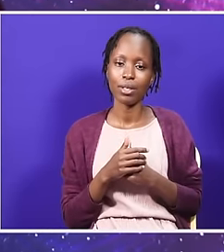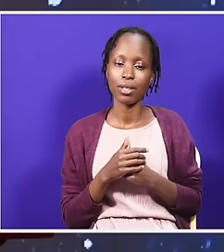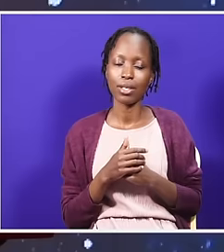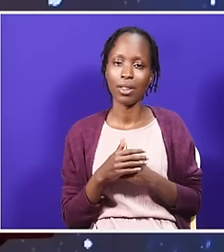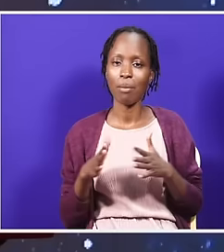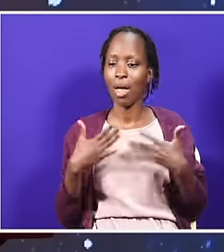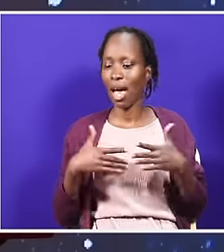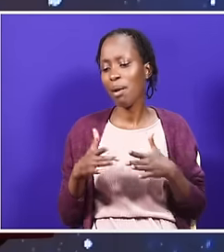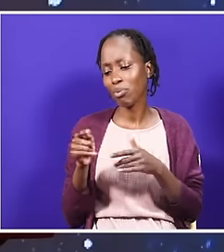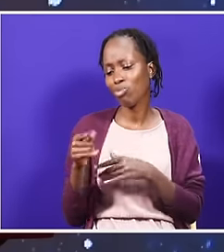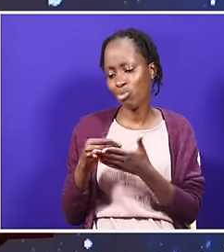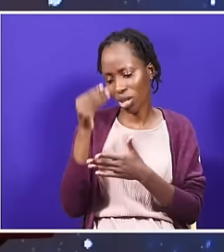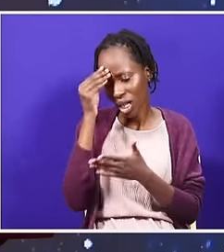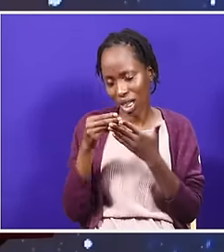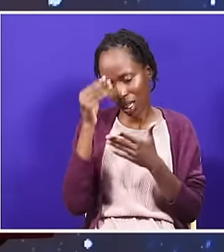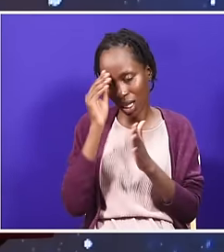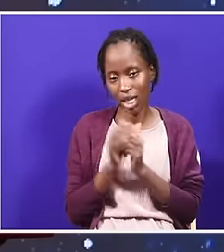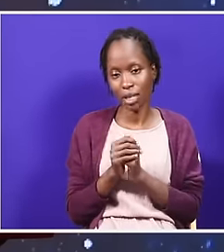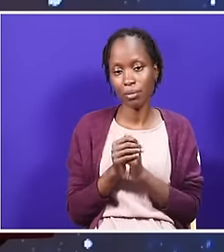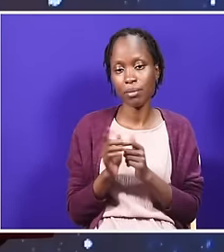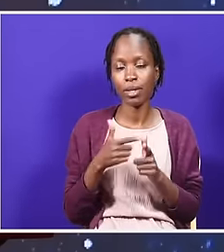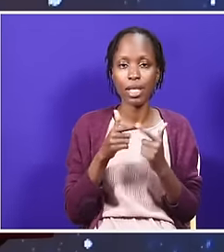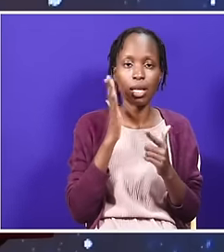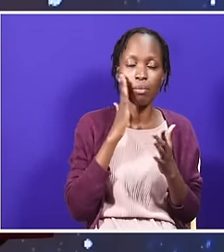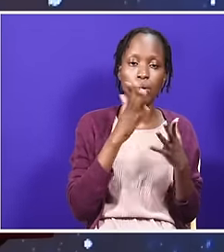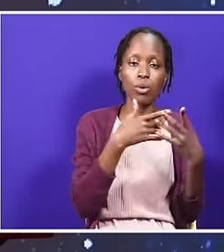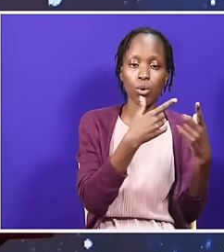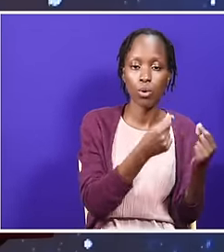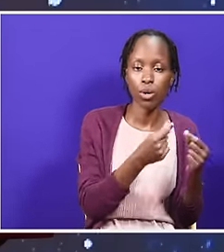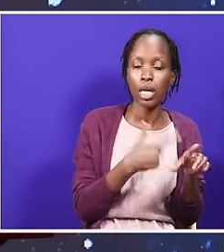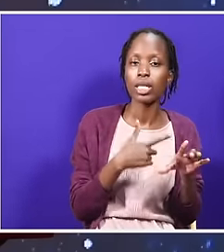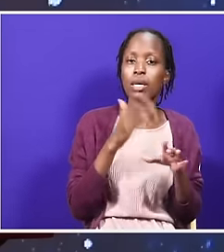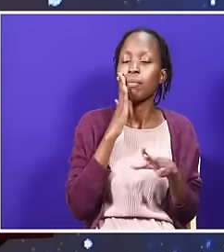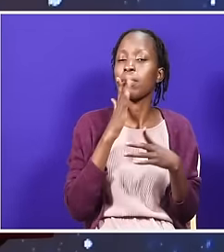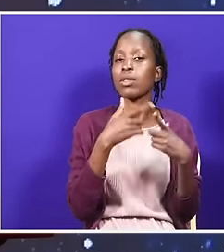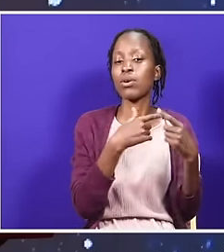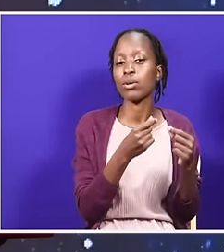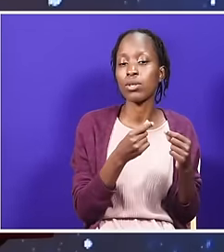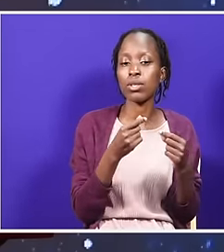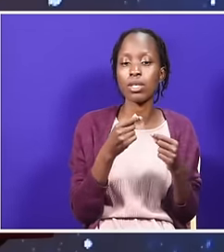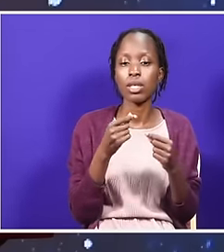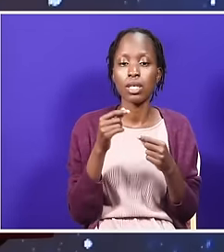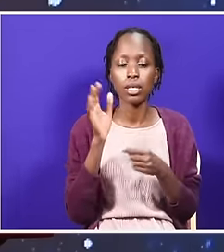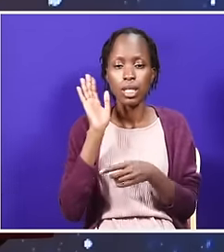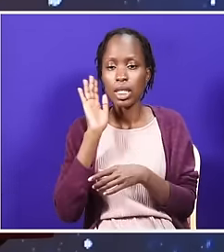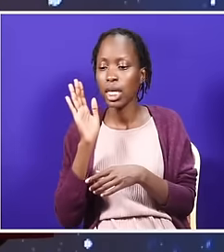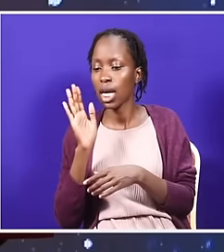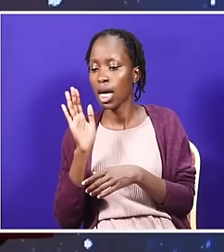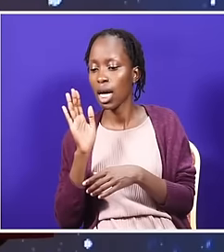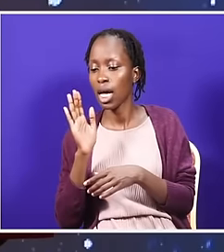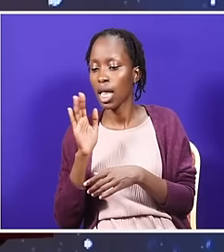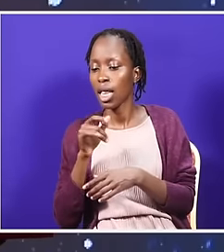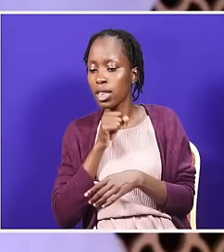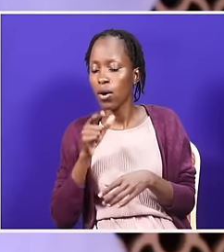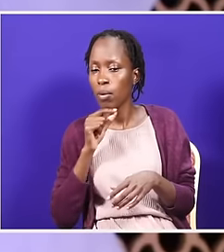I'm teaching them. This is amazing. And she walks out. And as she walks out, she hears that brother say to his